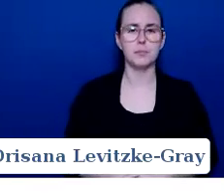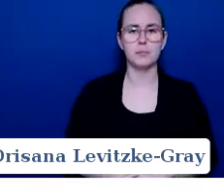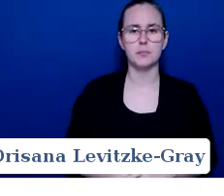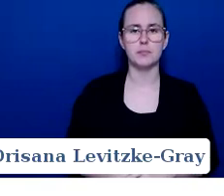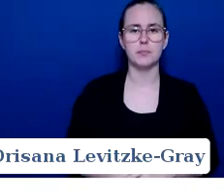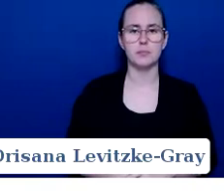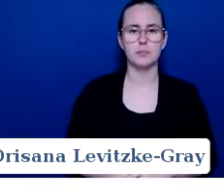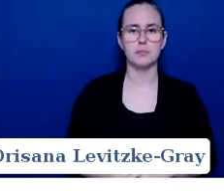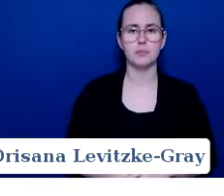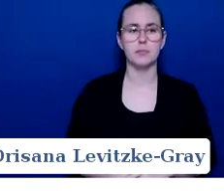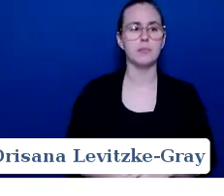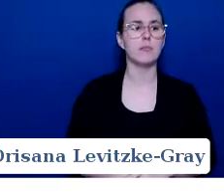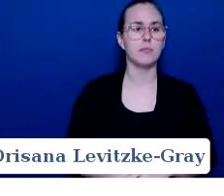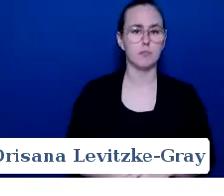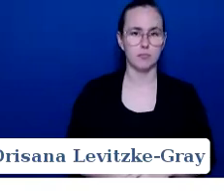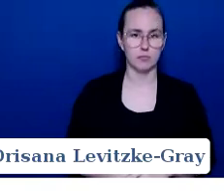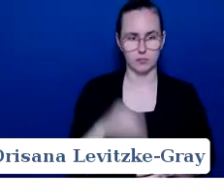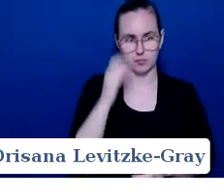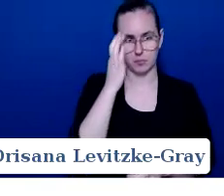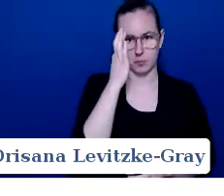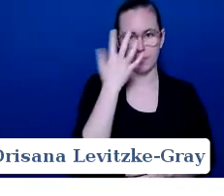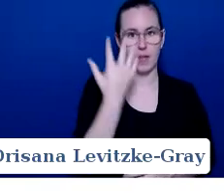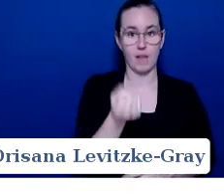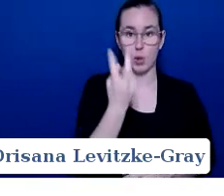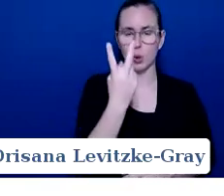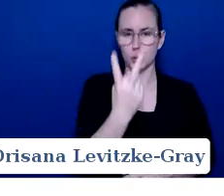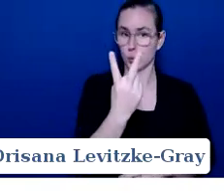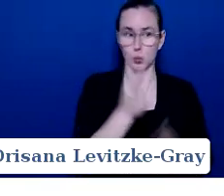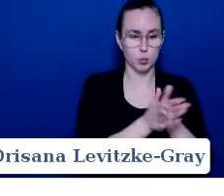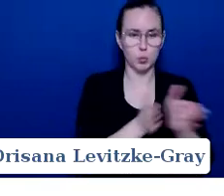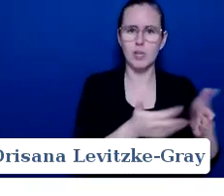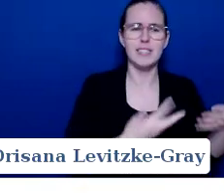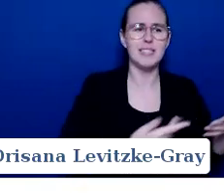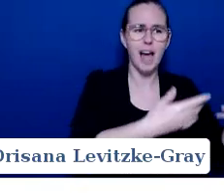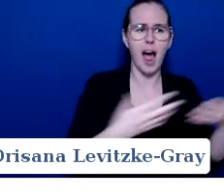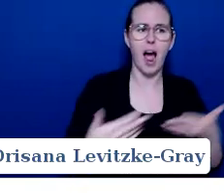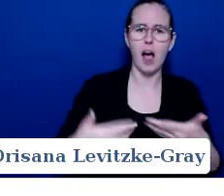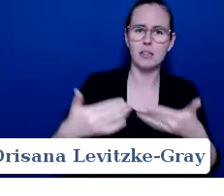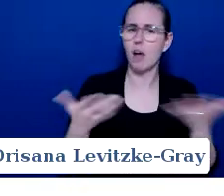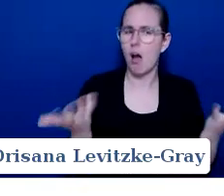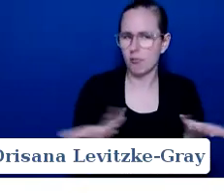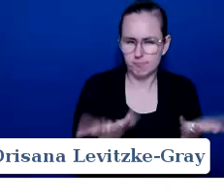data bulk, and sometimes the people are confusing, because when they start to work